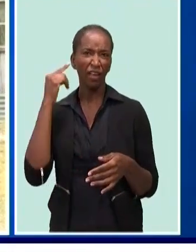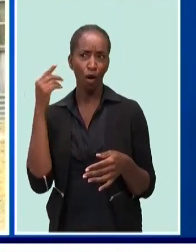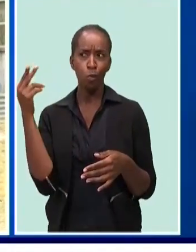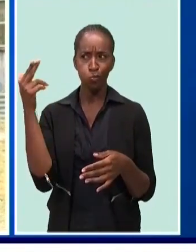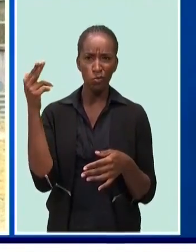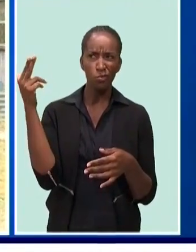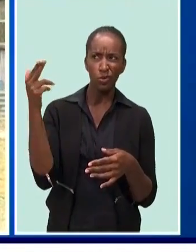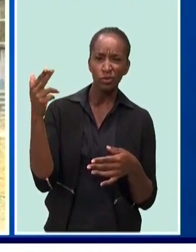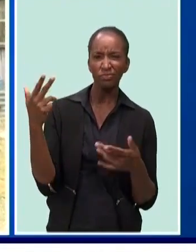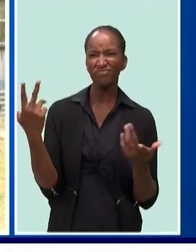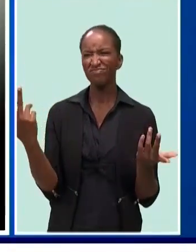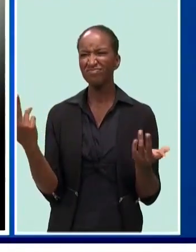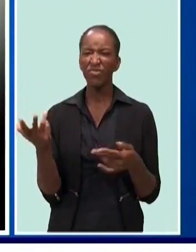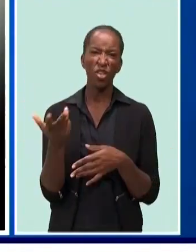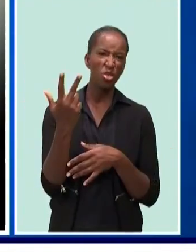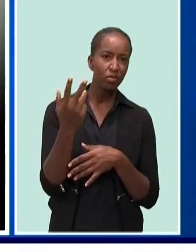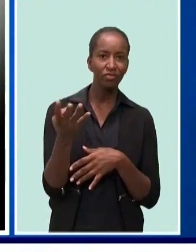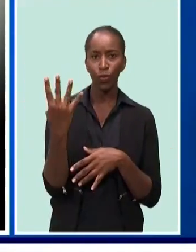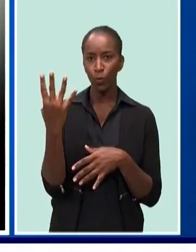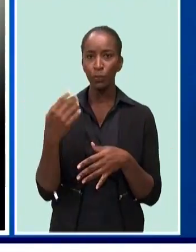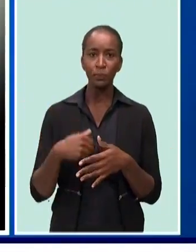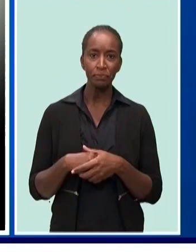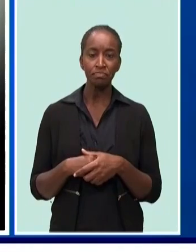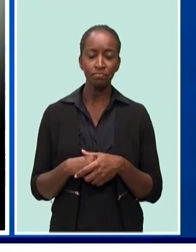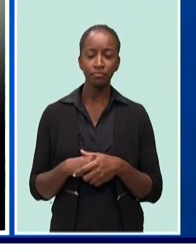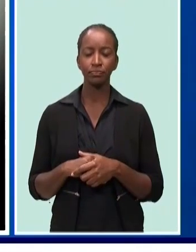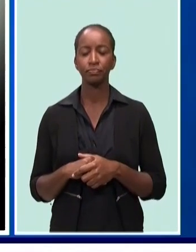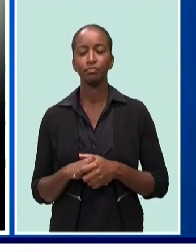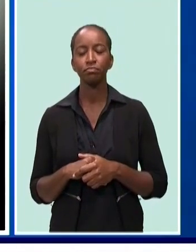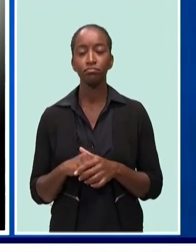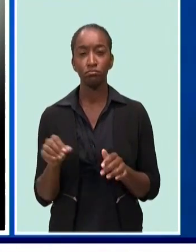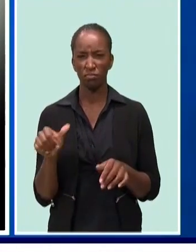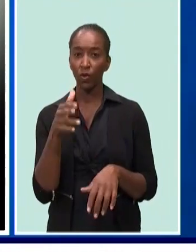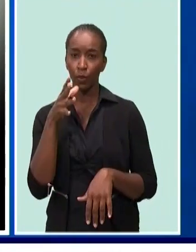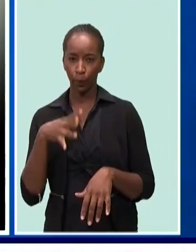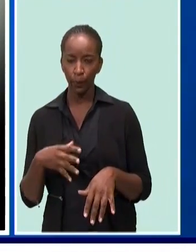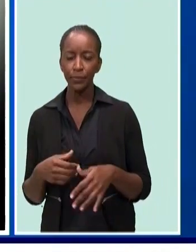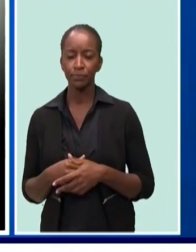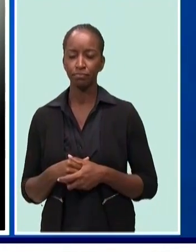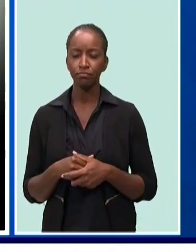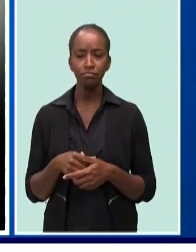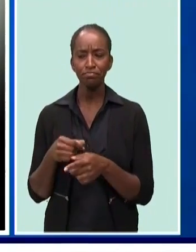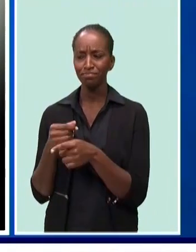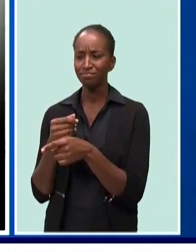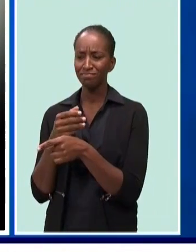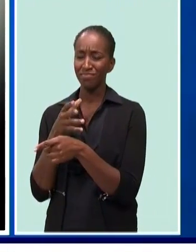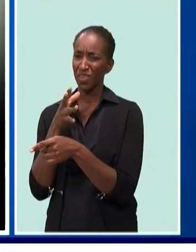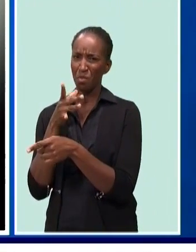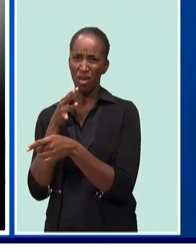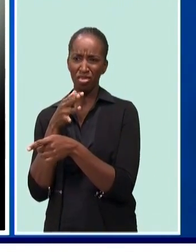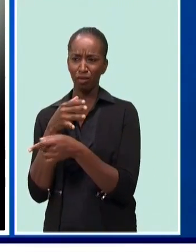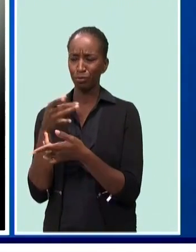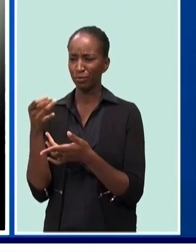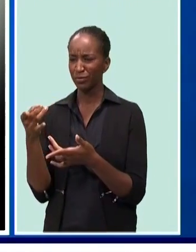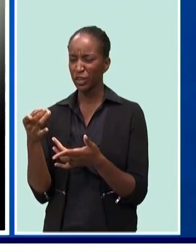that 3 or 4 more that went off. The mother, she didn't interfere with anybody.